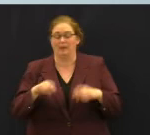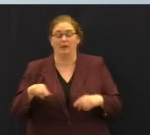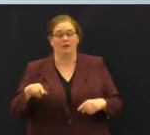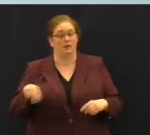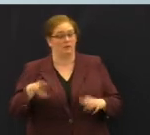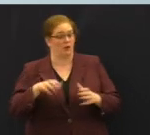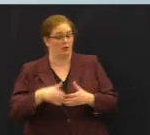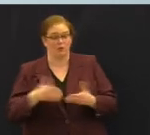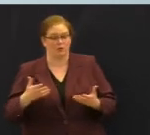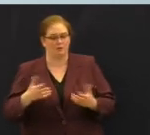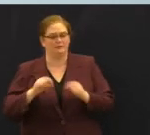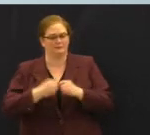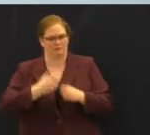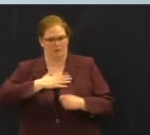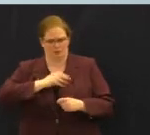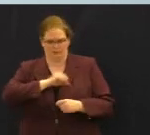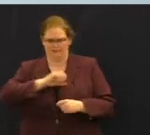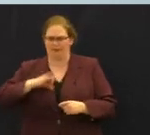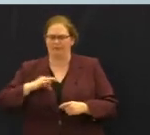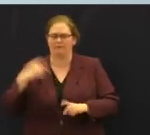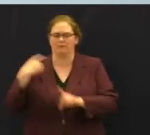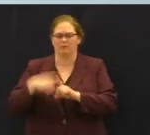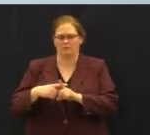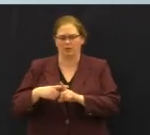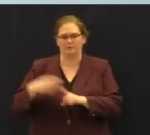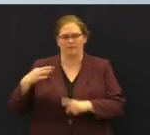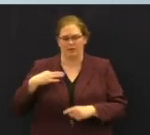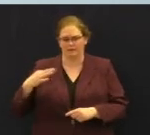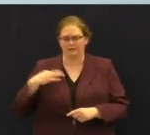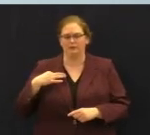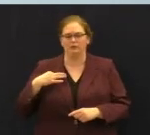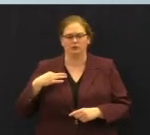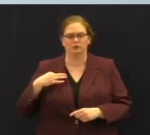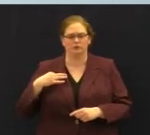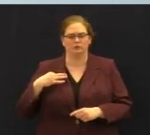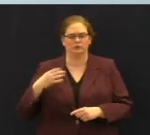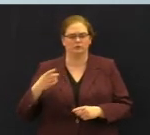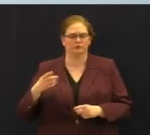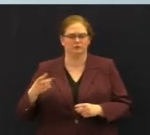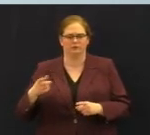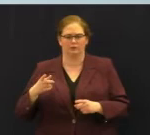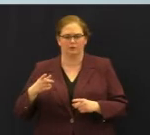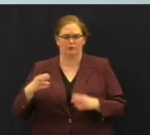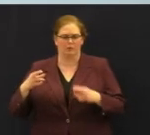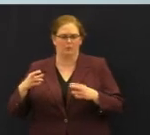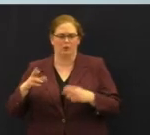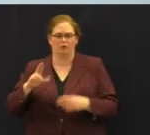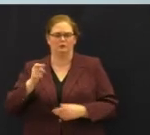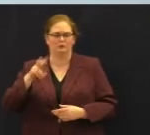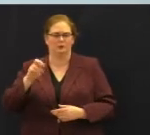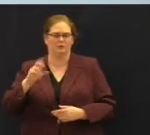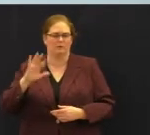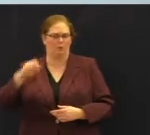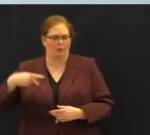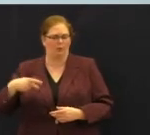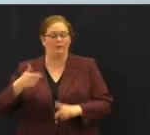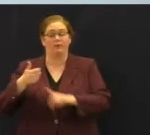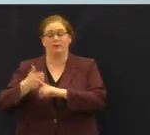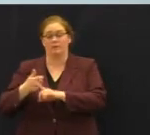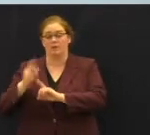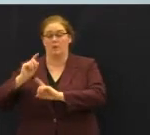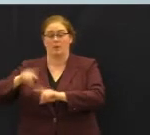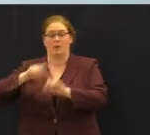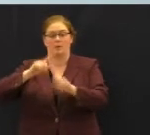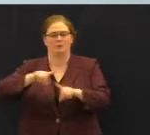are teams of our staff as well as volunteers from our Medical Reserve Corps who are going to different